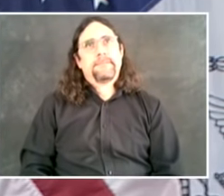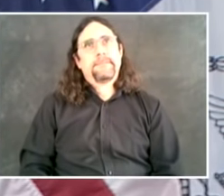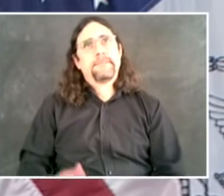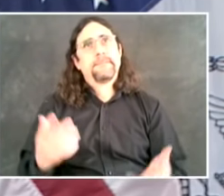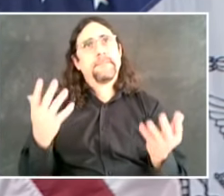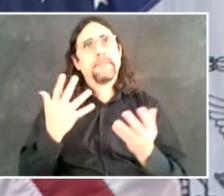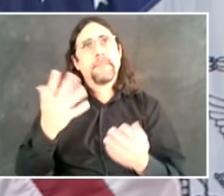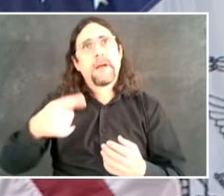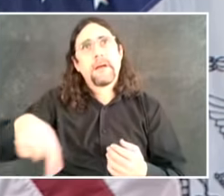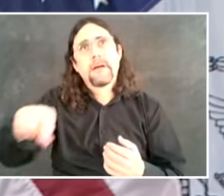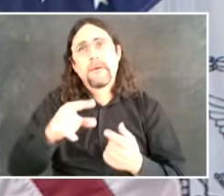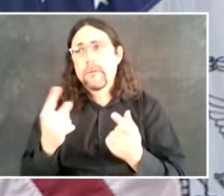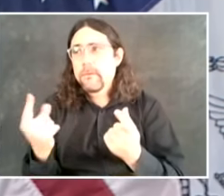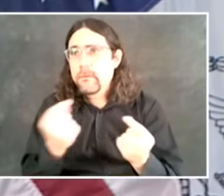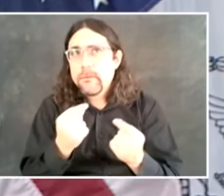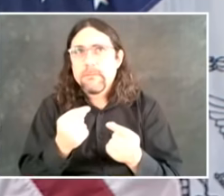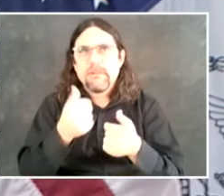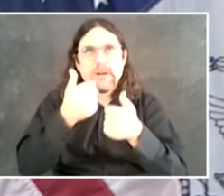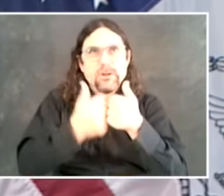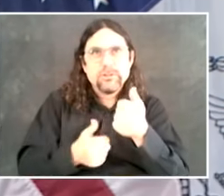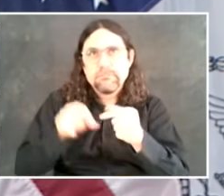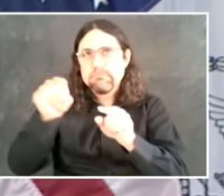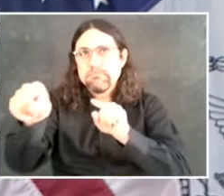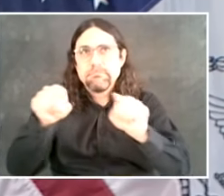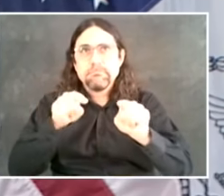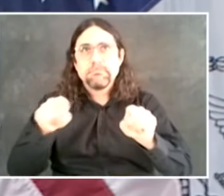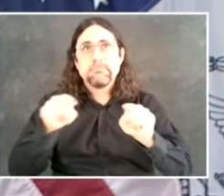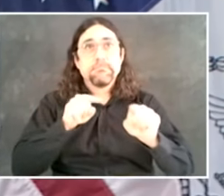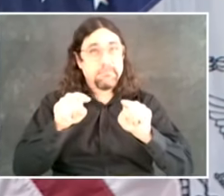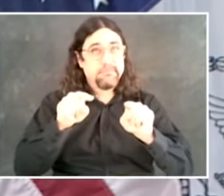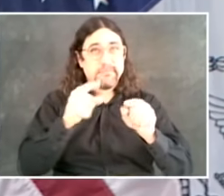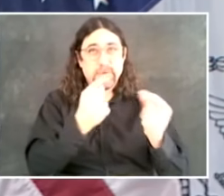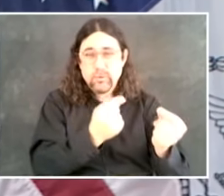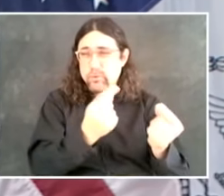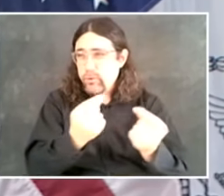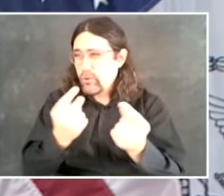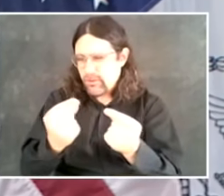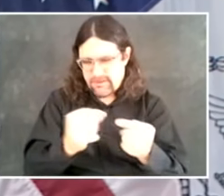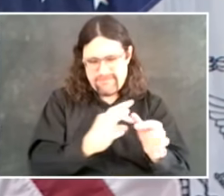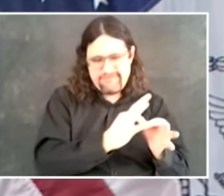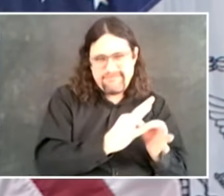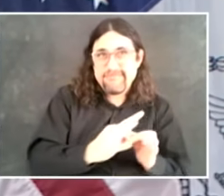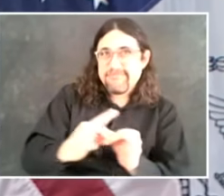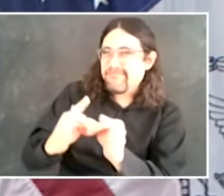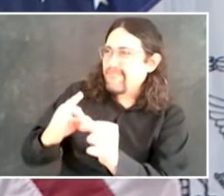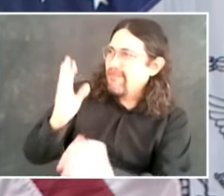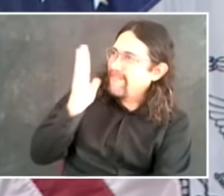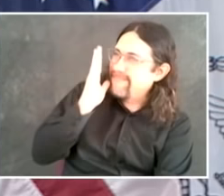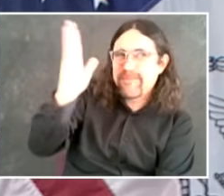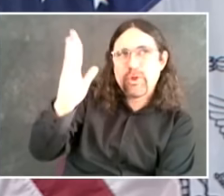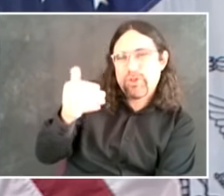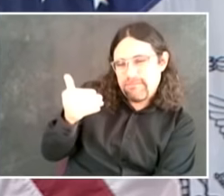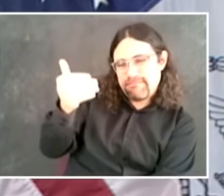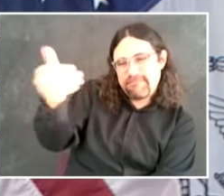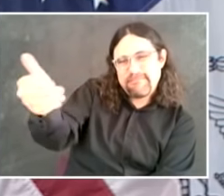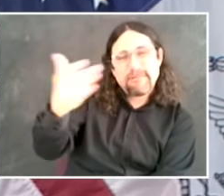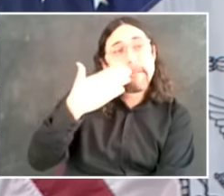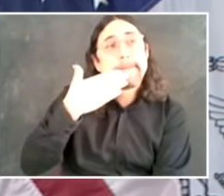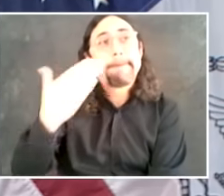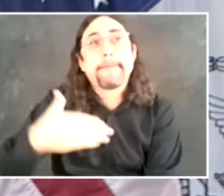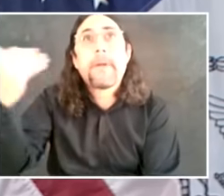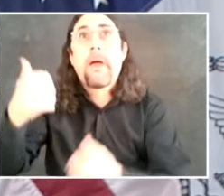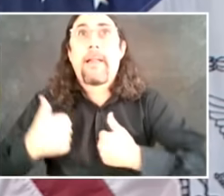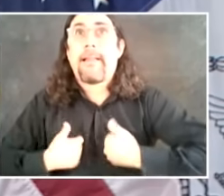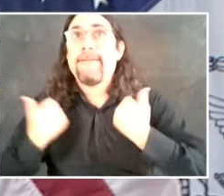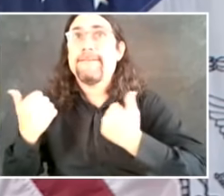future. Comes back to those indicators we go over each day. Now, on Friday, I talked about what we had